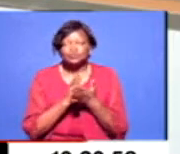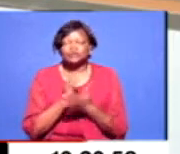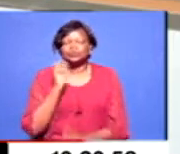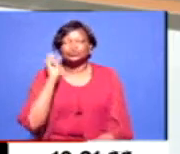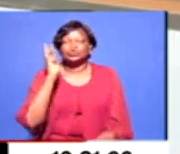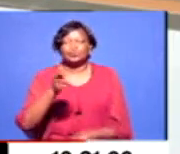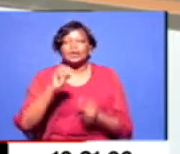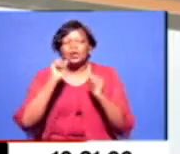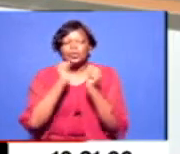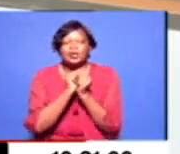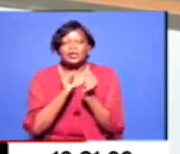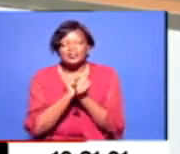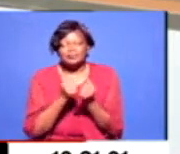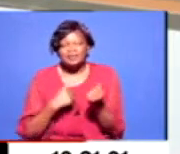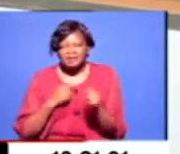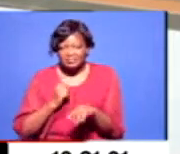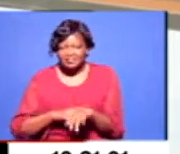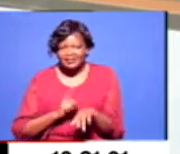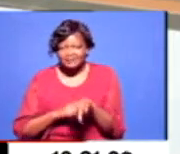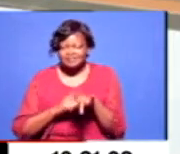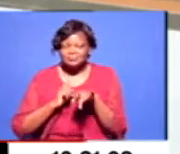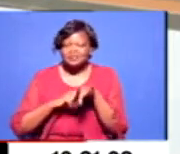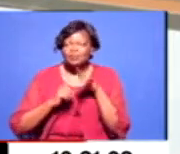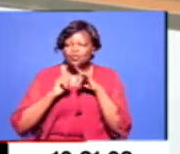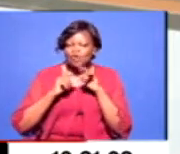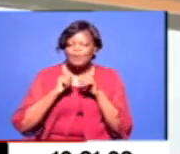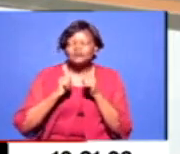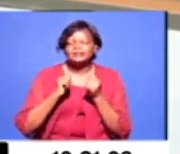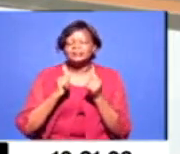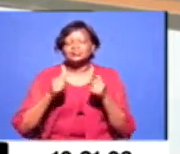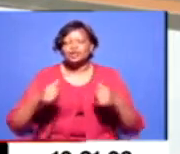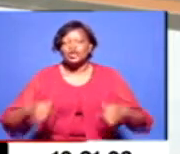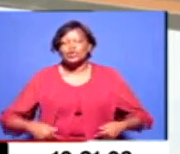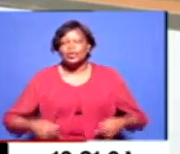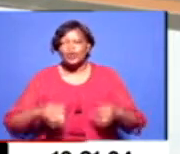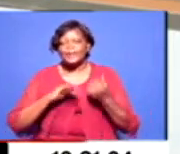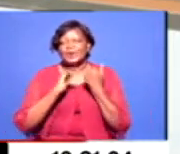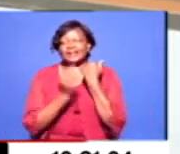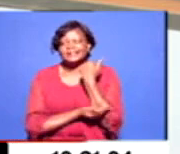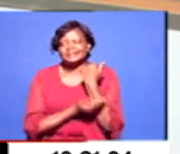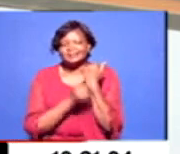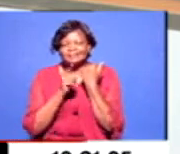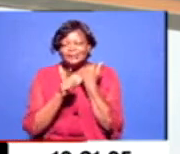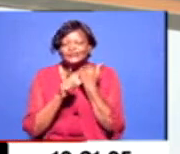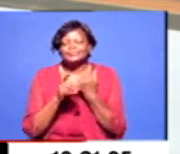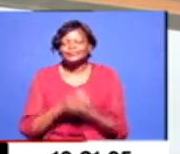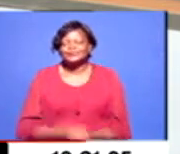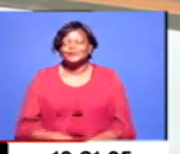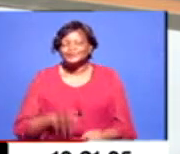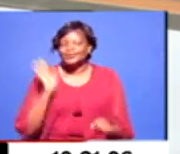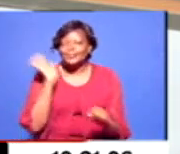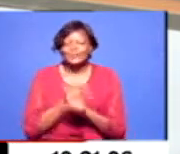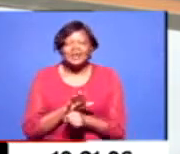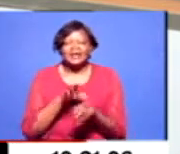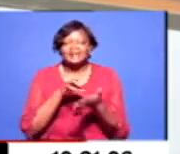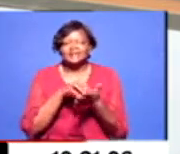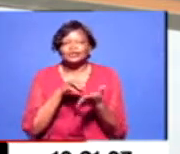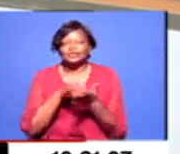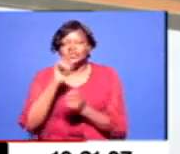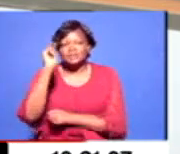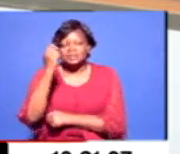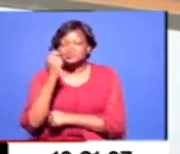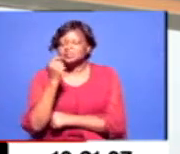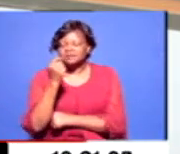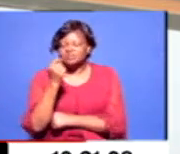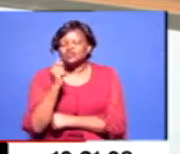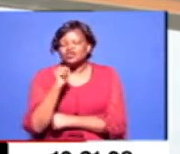with me that when it comes to teenage pregnancies in the country, it has been quite rampant. And the situation in Kenya was not